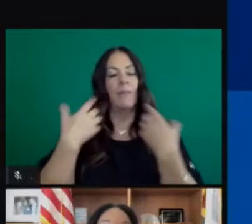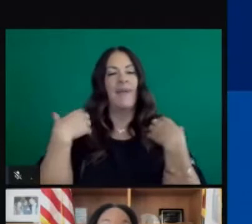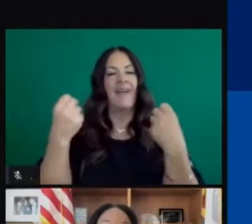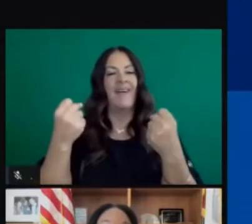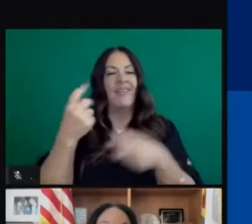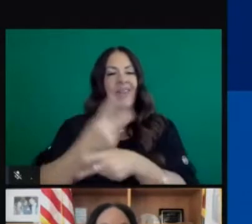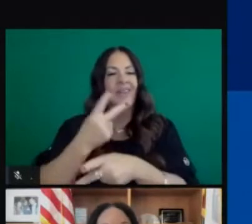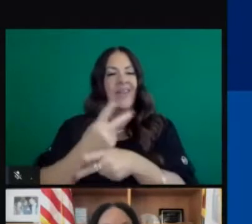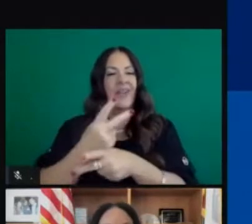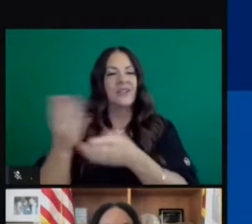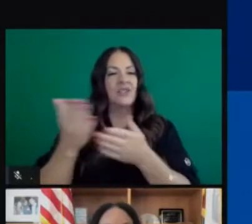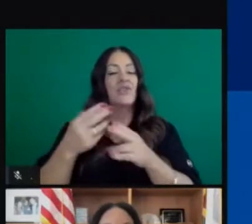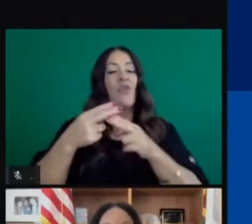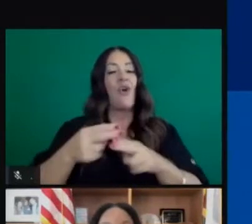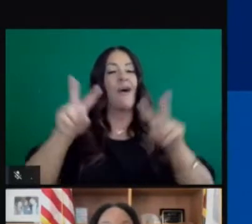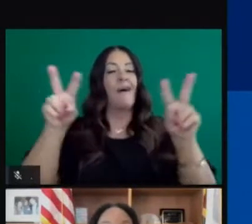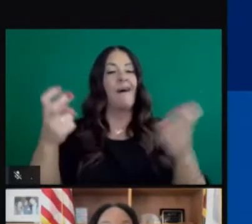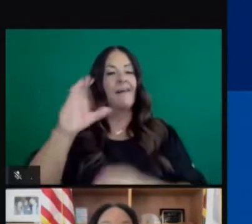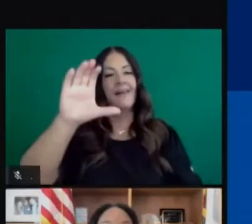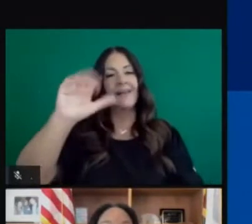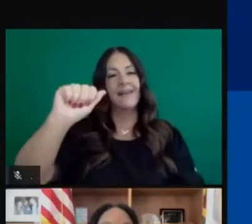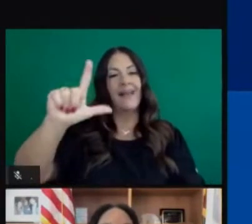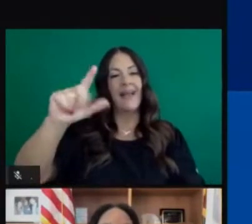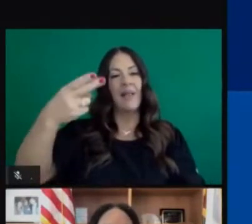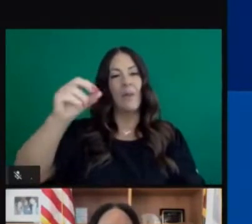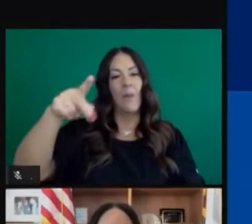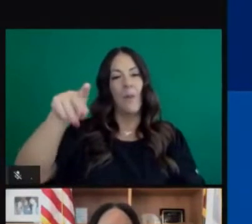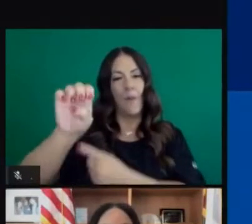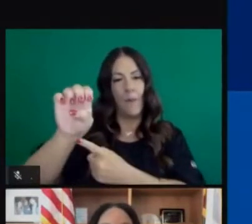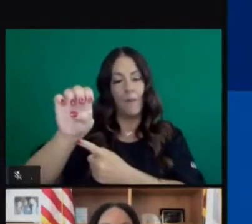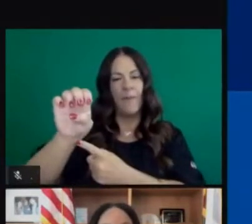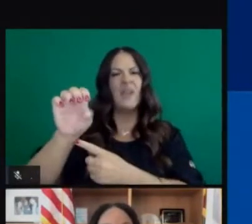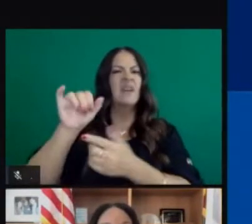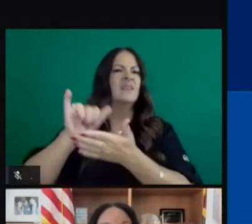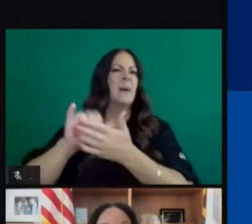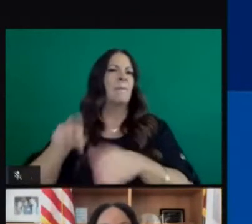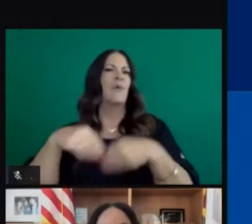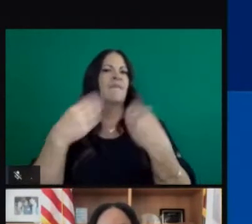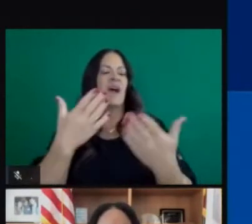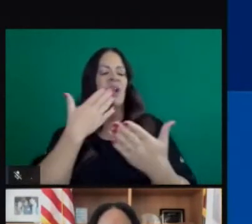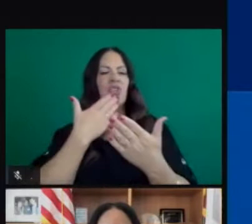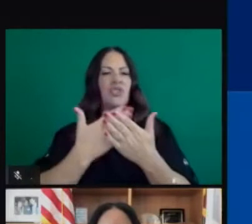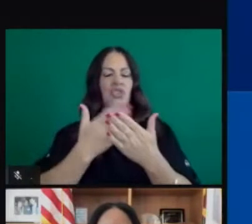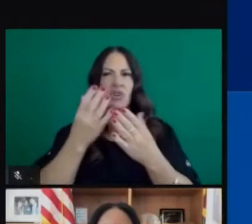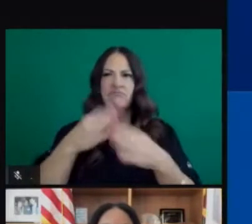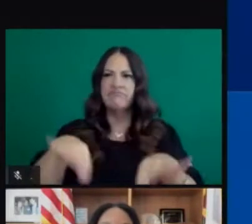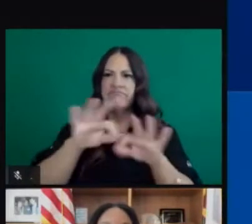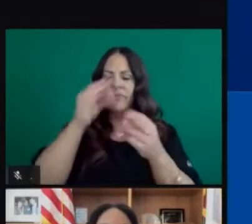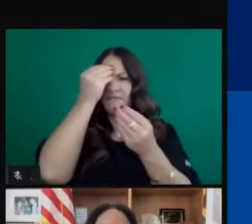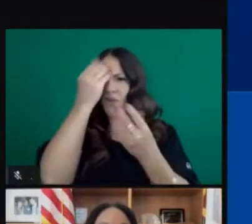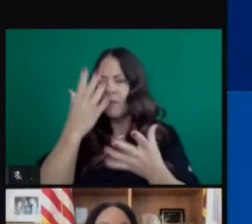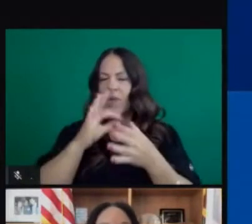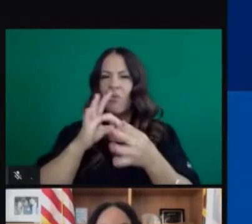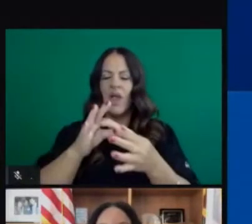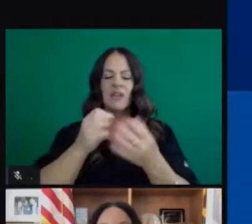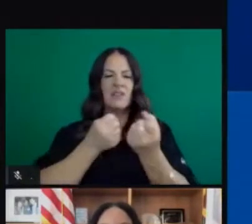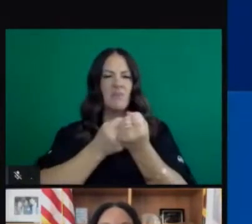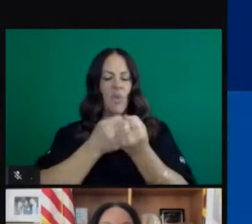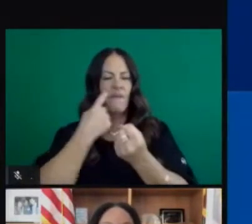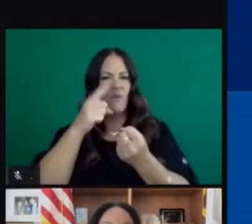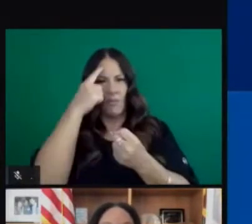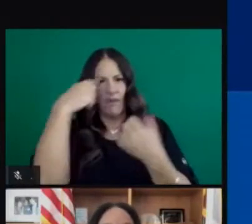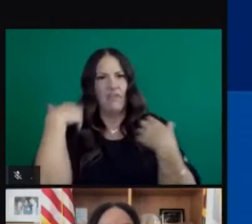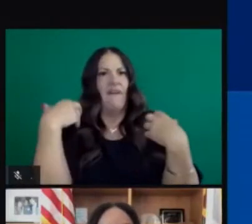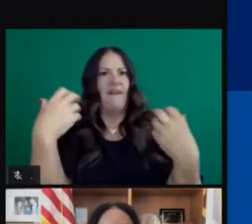Services CalHOPE project, which offers vital mental health resources and information to help us